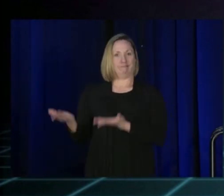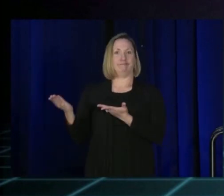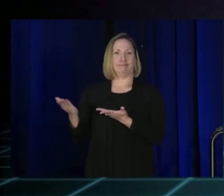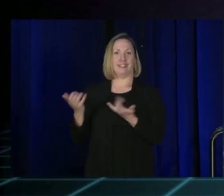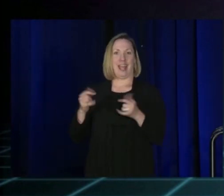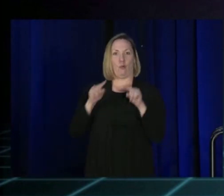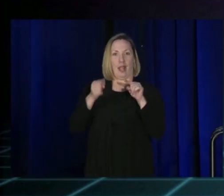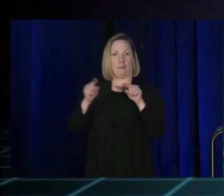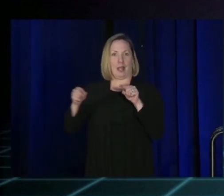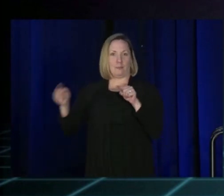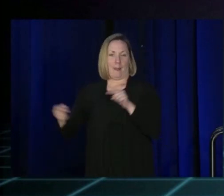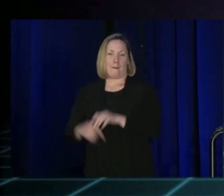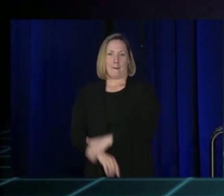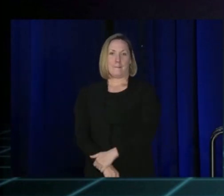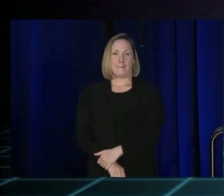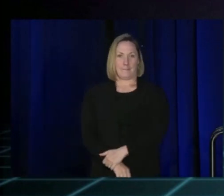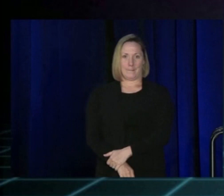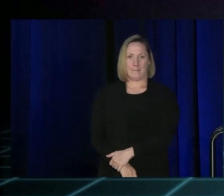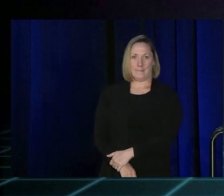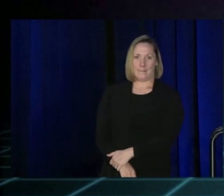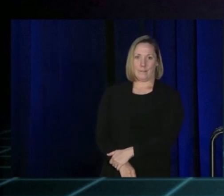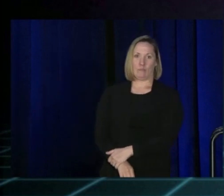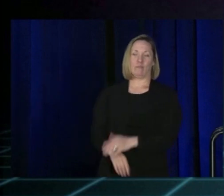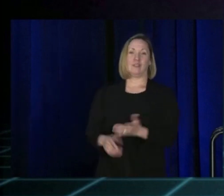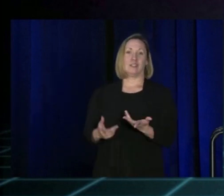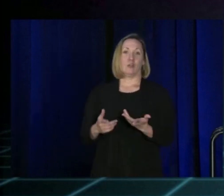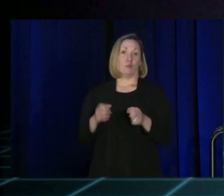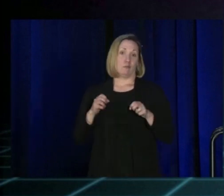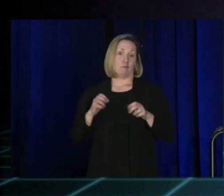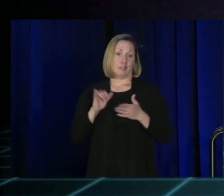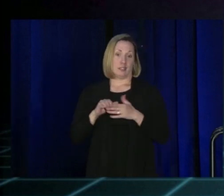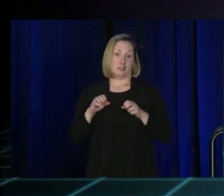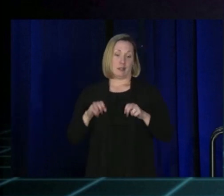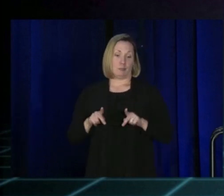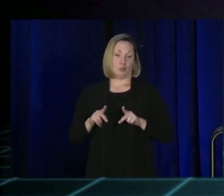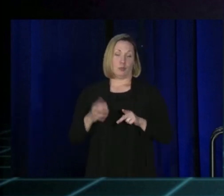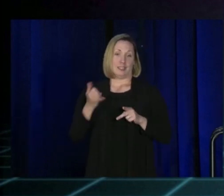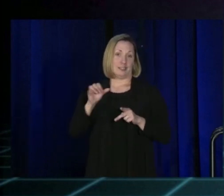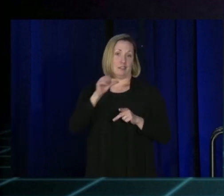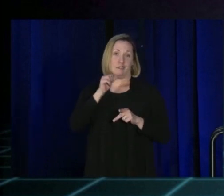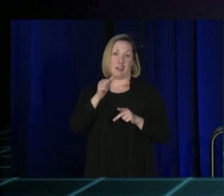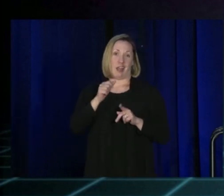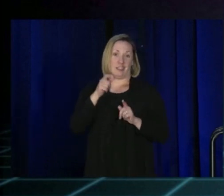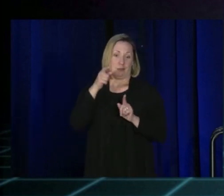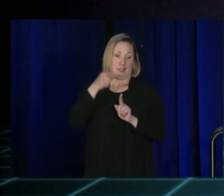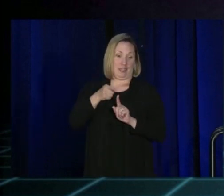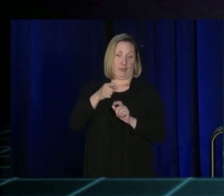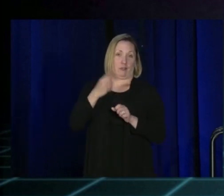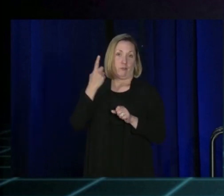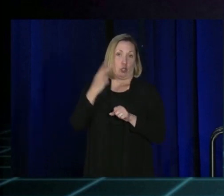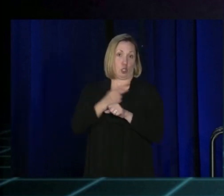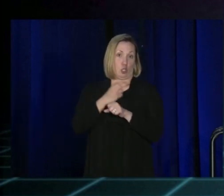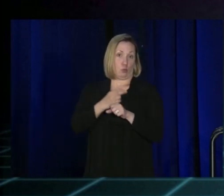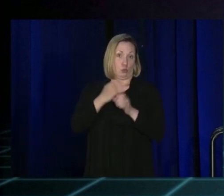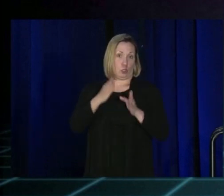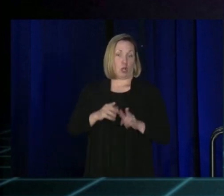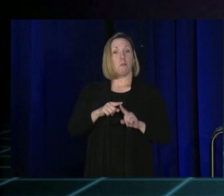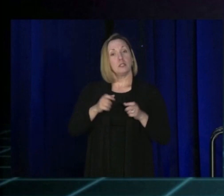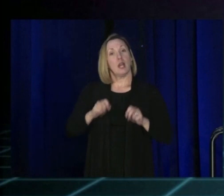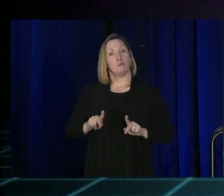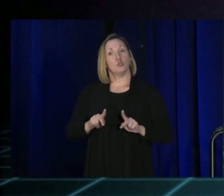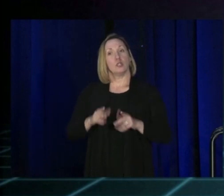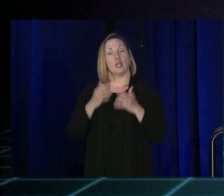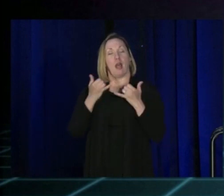commas show up, right? So it's an opportunity. It's still not user specific, but it's an opportunity for us to update our